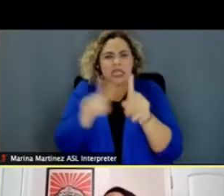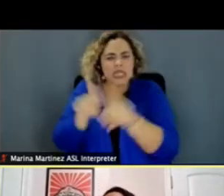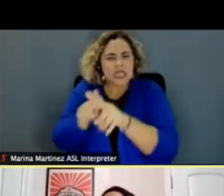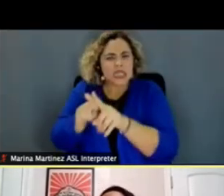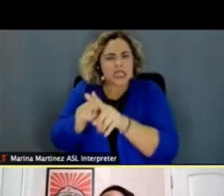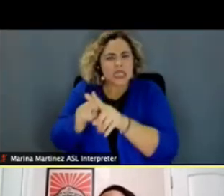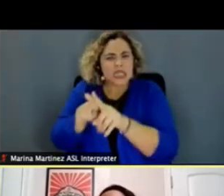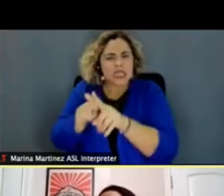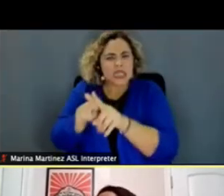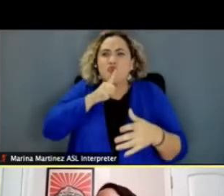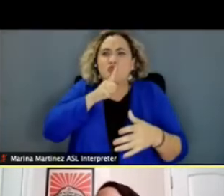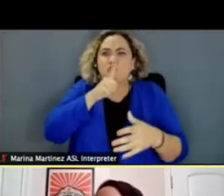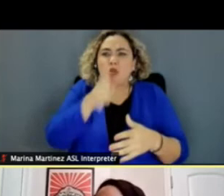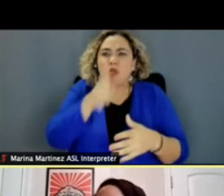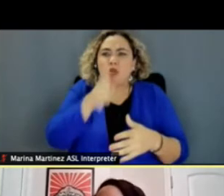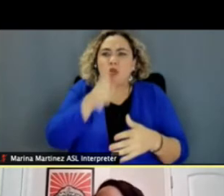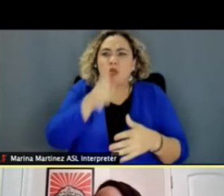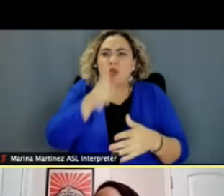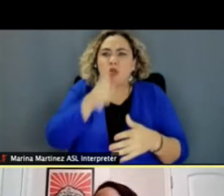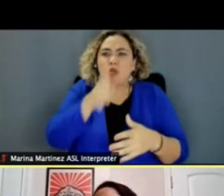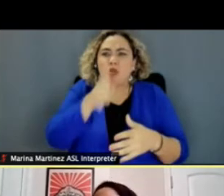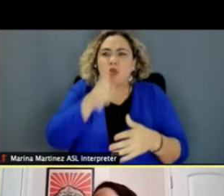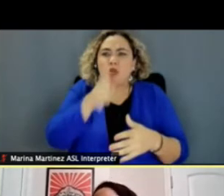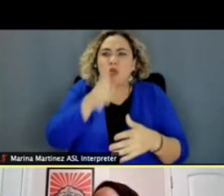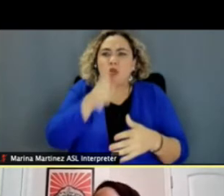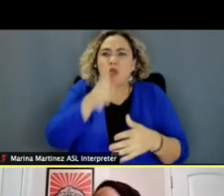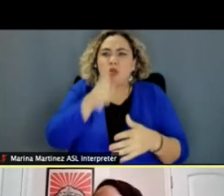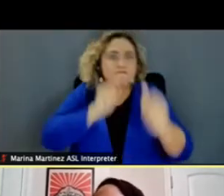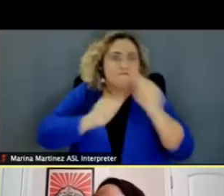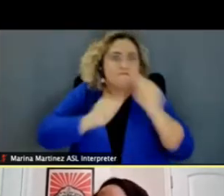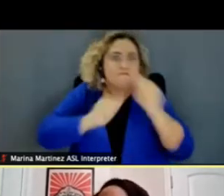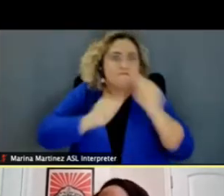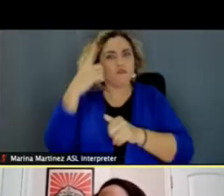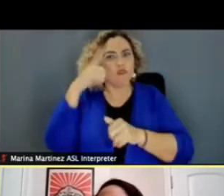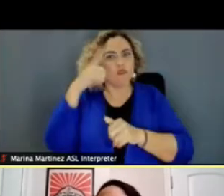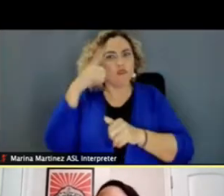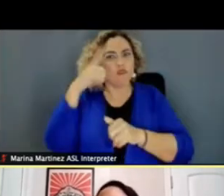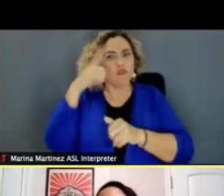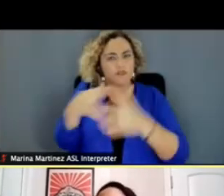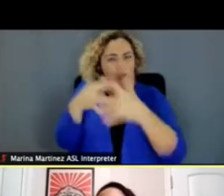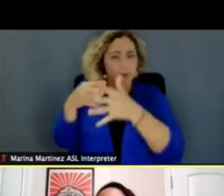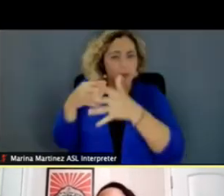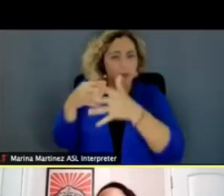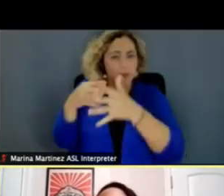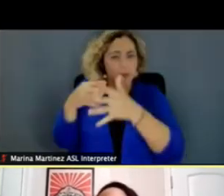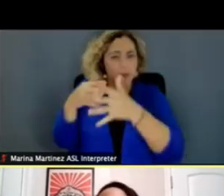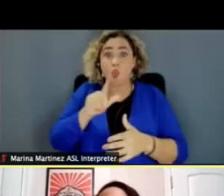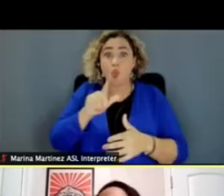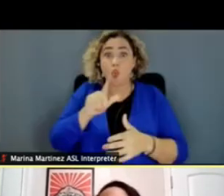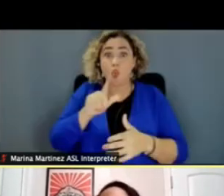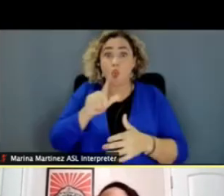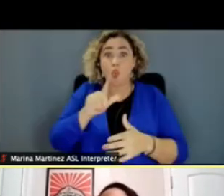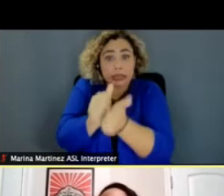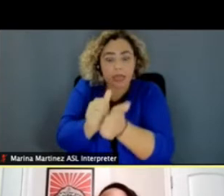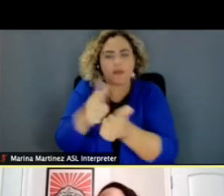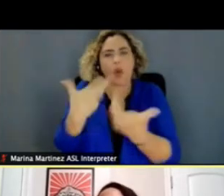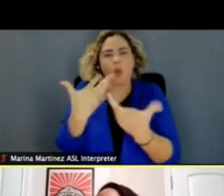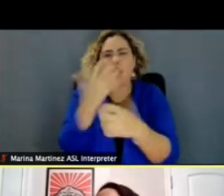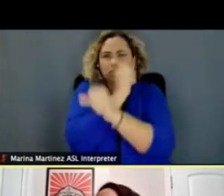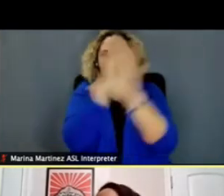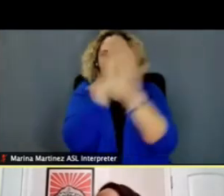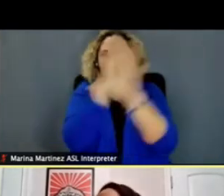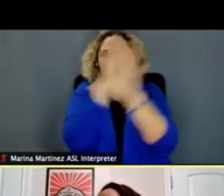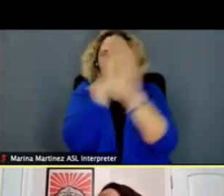real condition for African Americans who were enslaved. And I wanted to create a